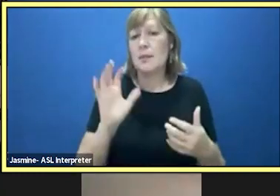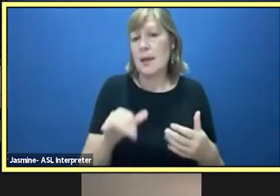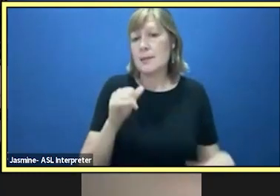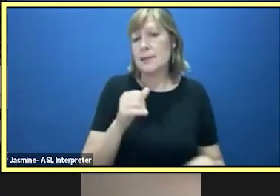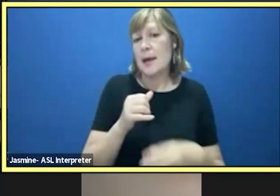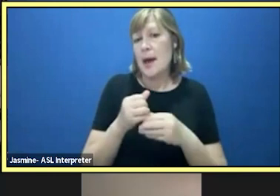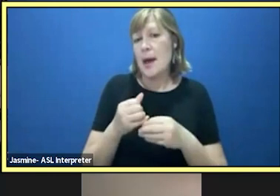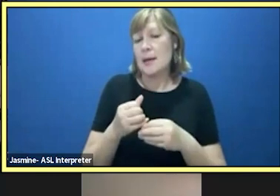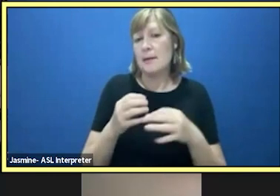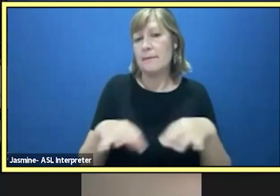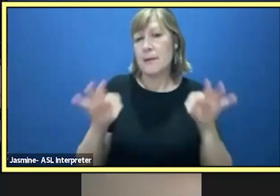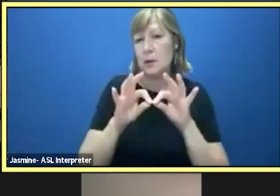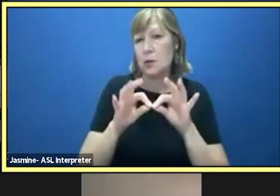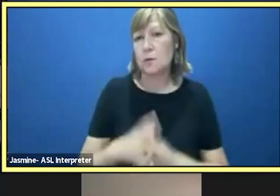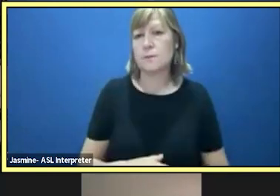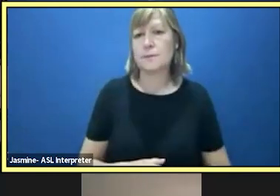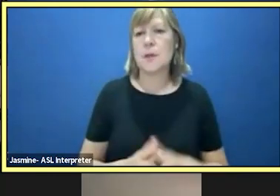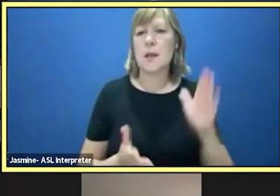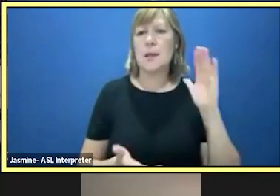less risk for